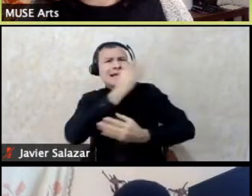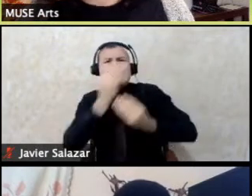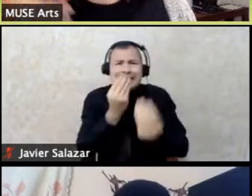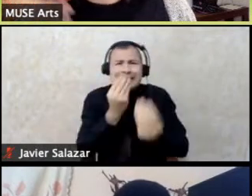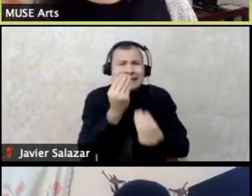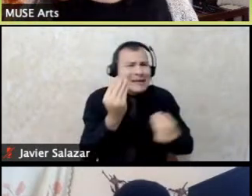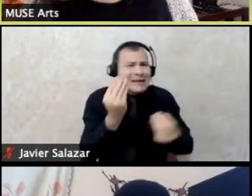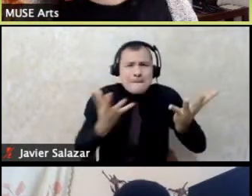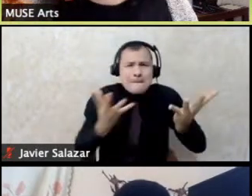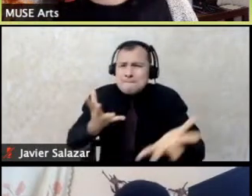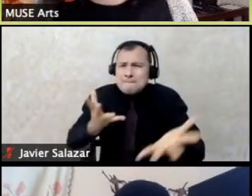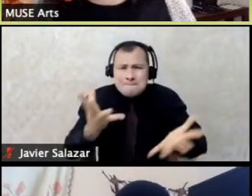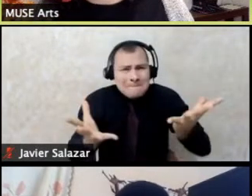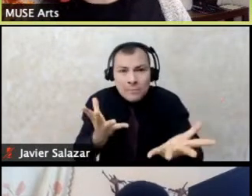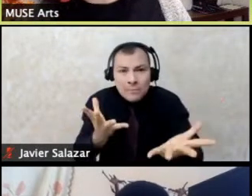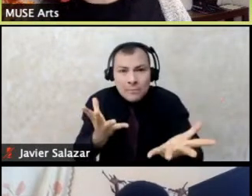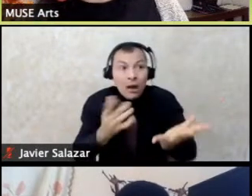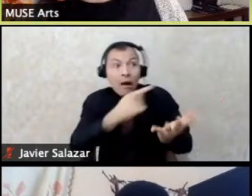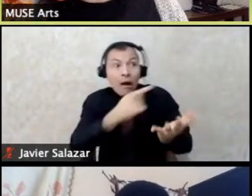conocido.